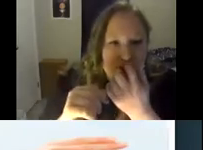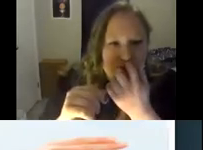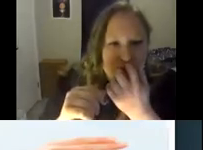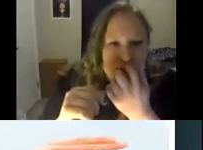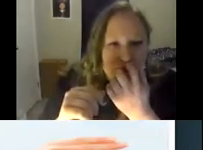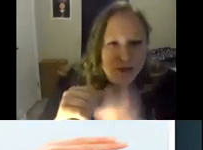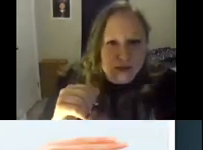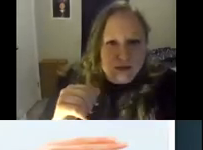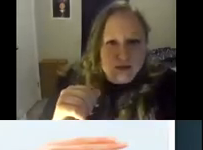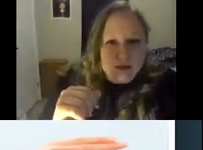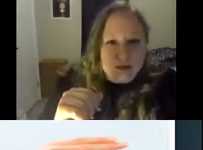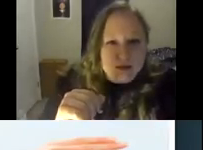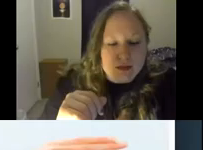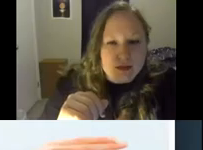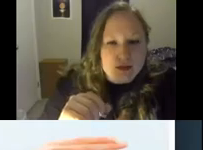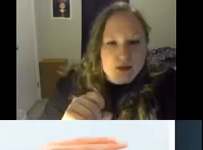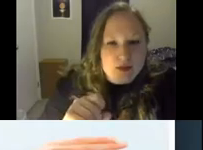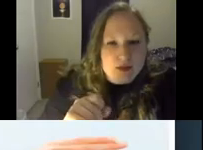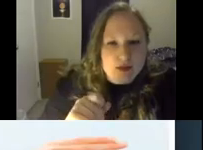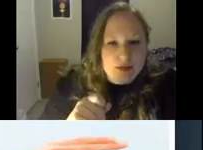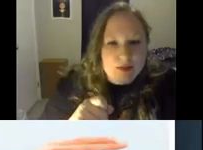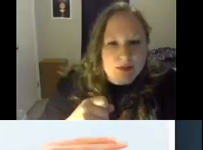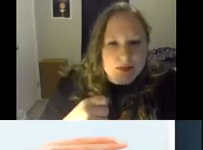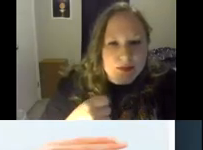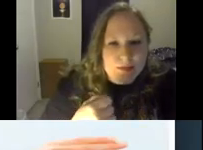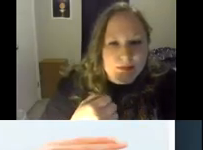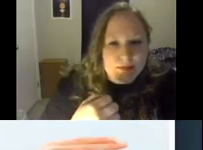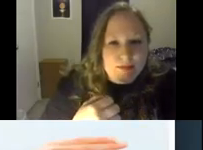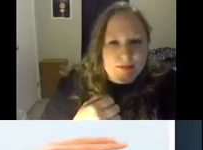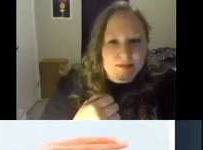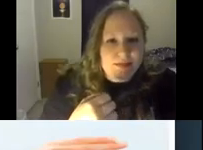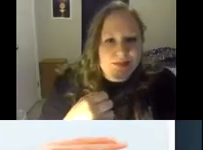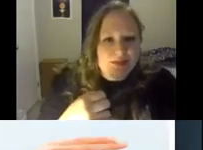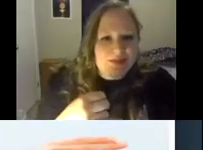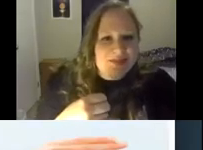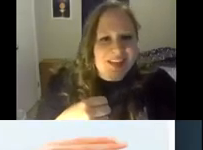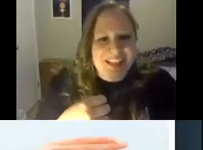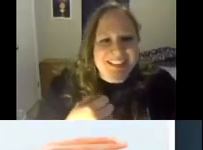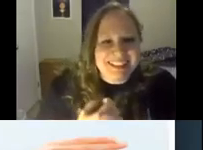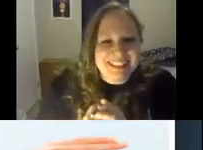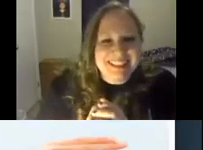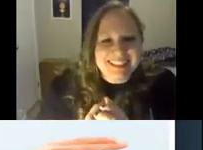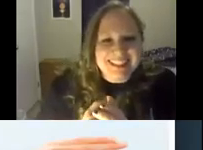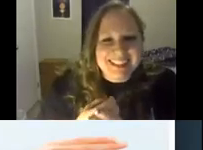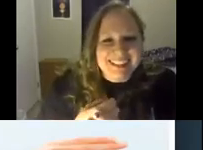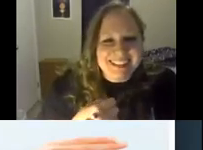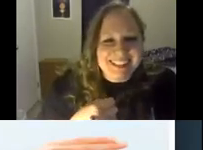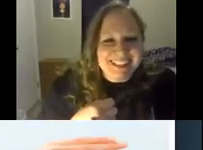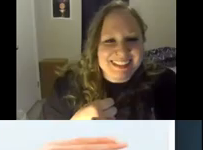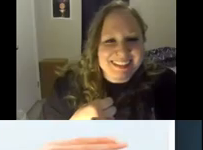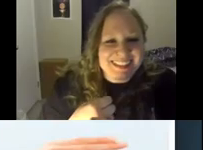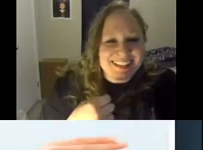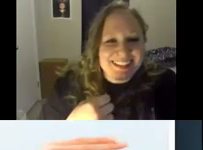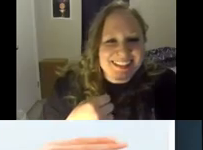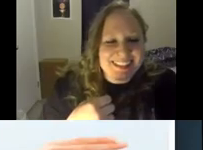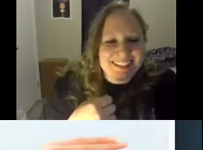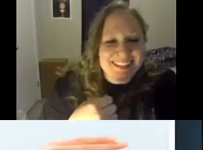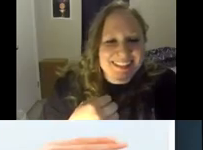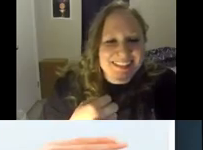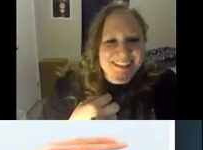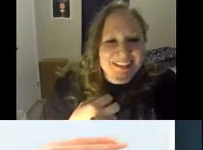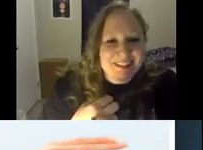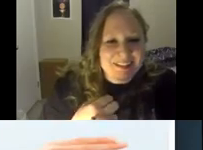and Kara is also doing the gestures on her video. Oh yeah, I can't see it here. Okay, just ignore, I mean, I think I know